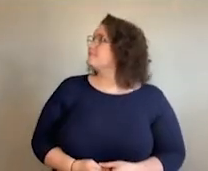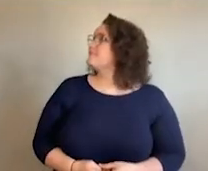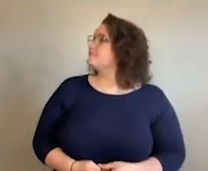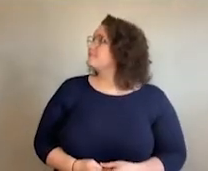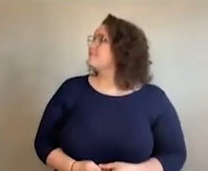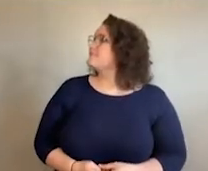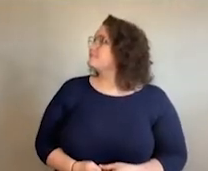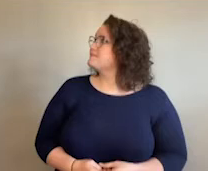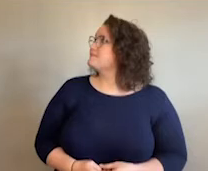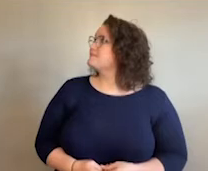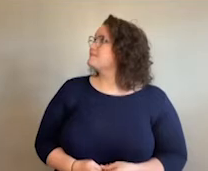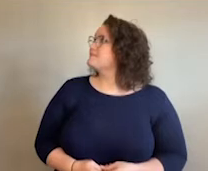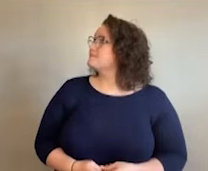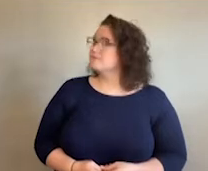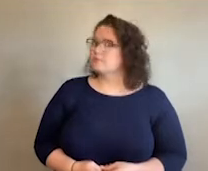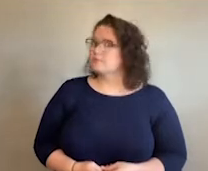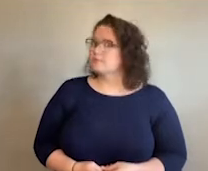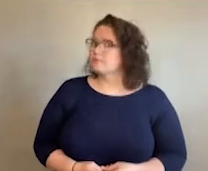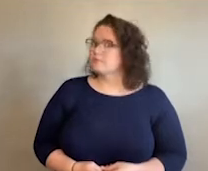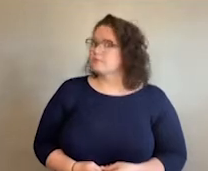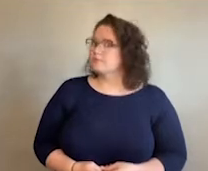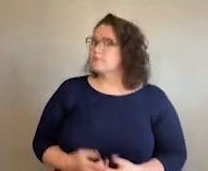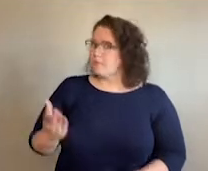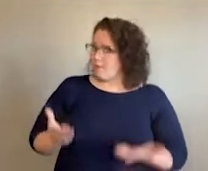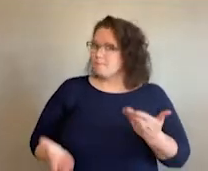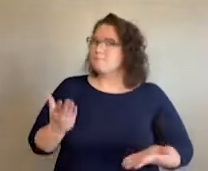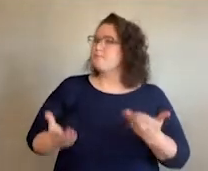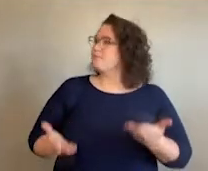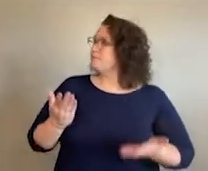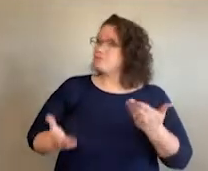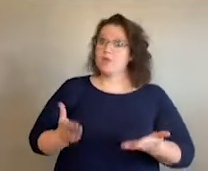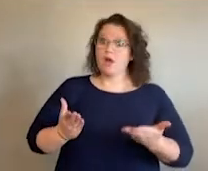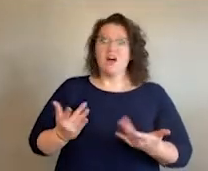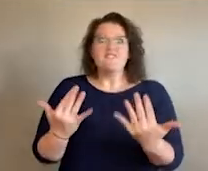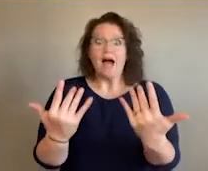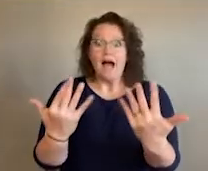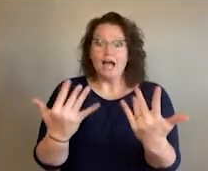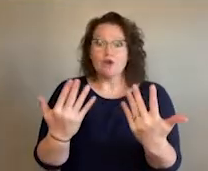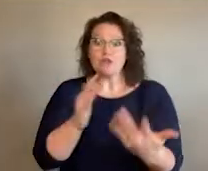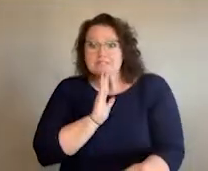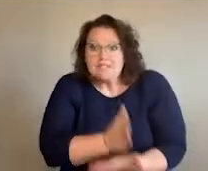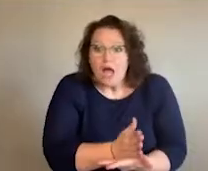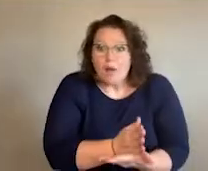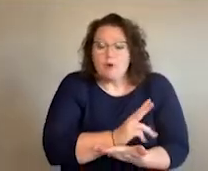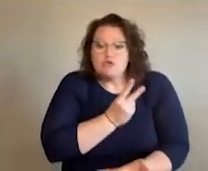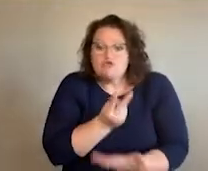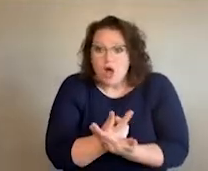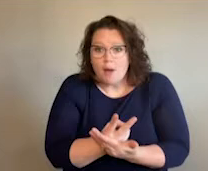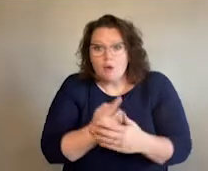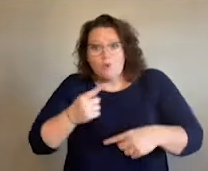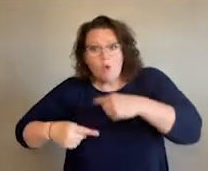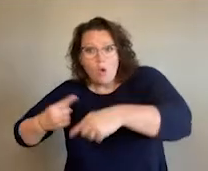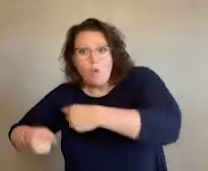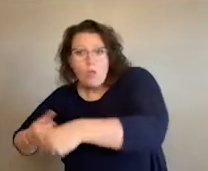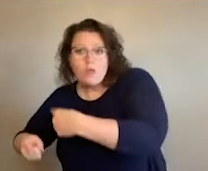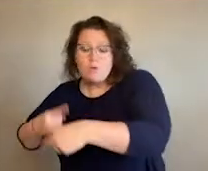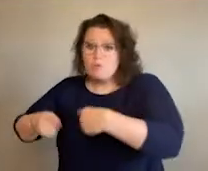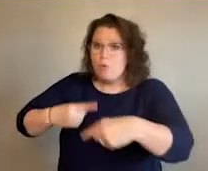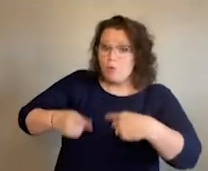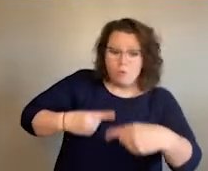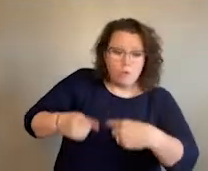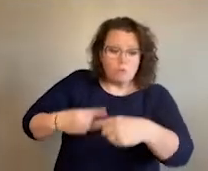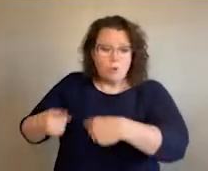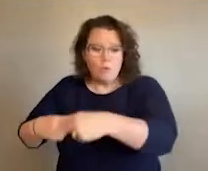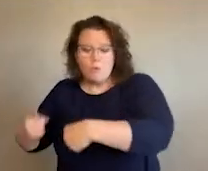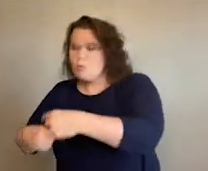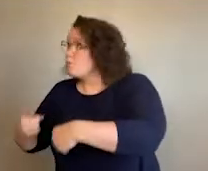girls. Uh-oh. Keep them up, and fire! Stop, drop, roll, boys and